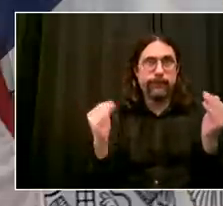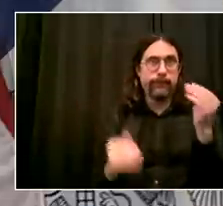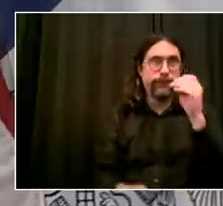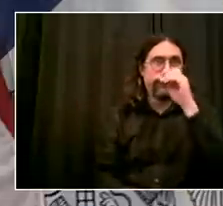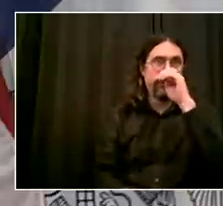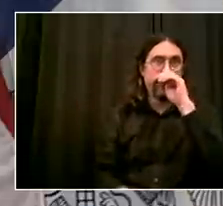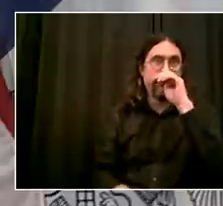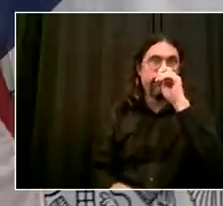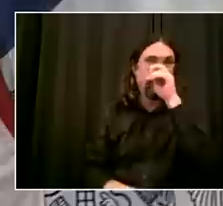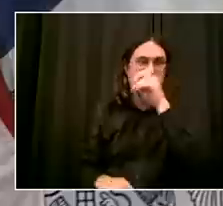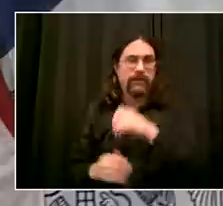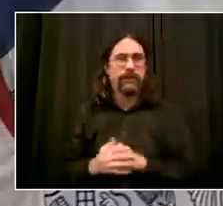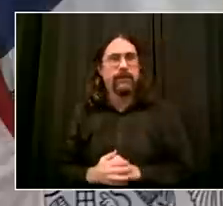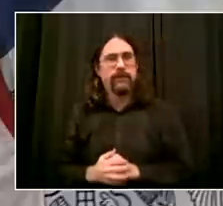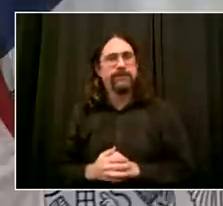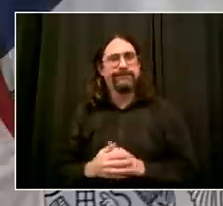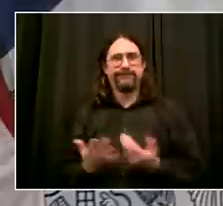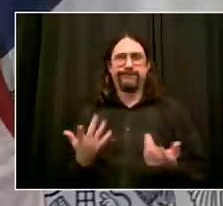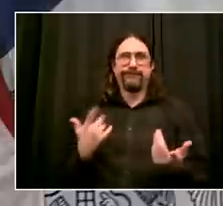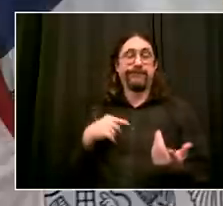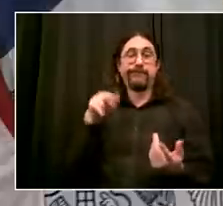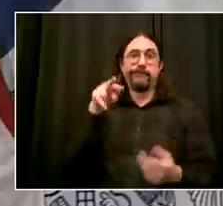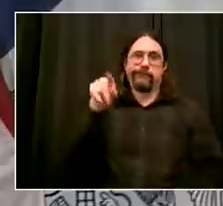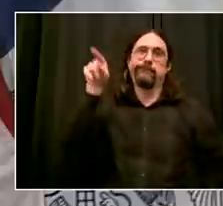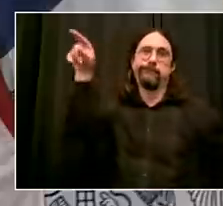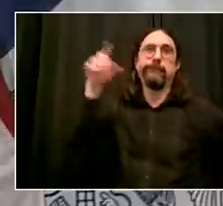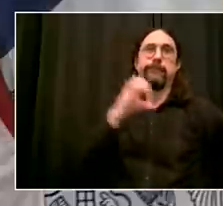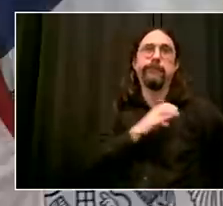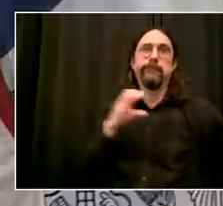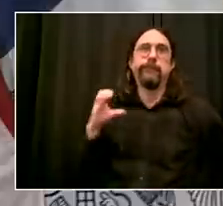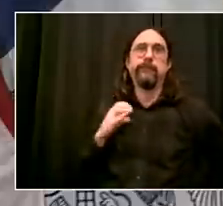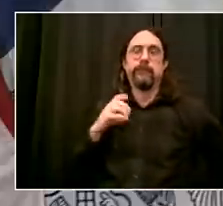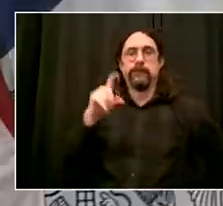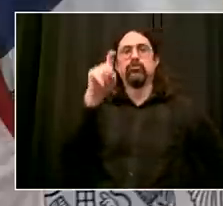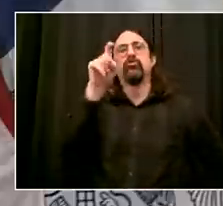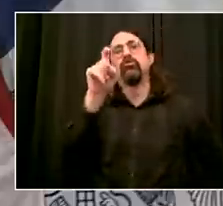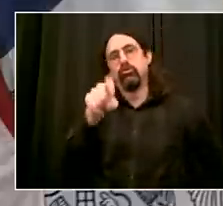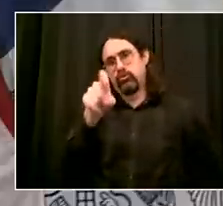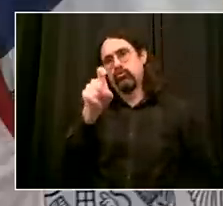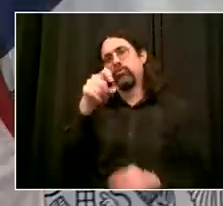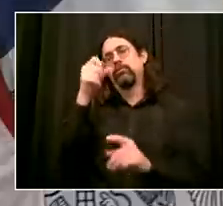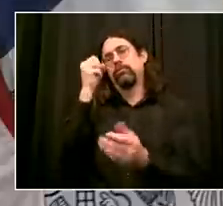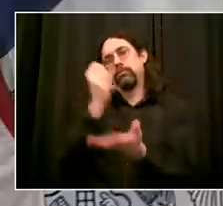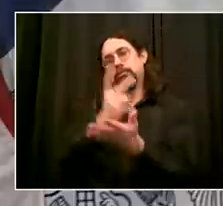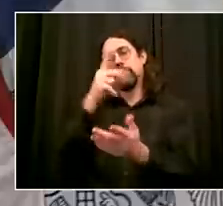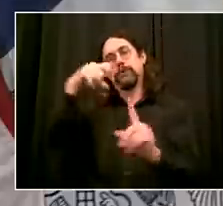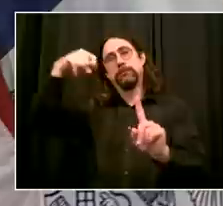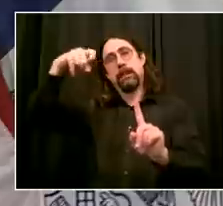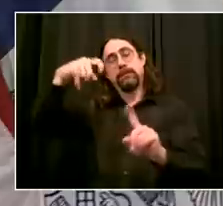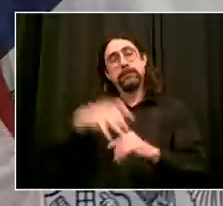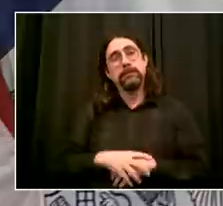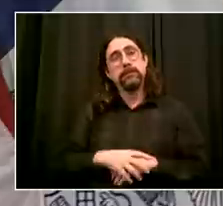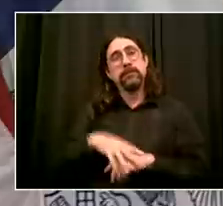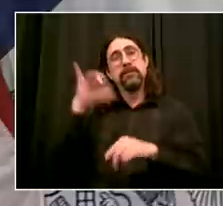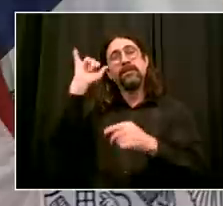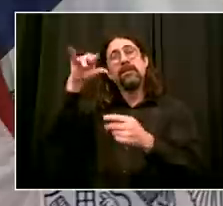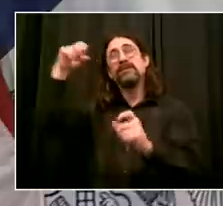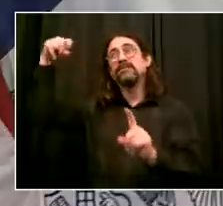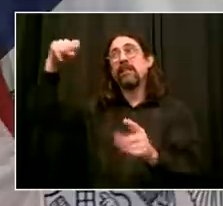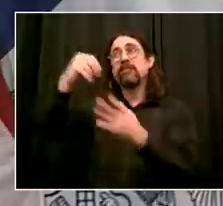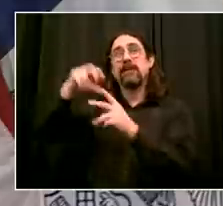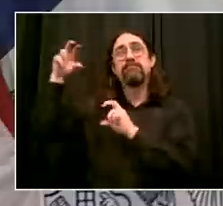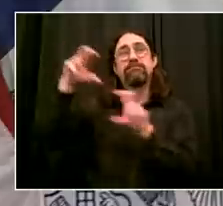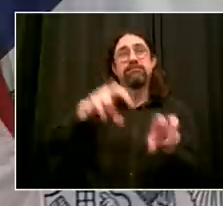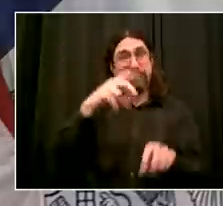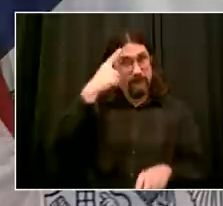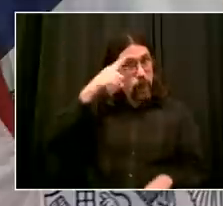feet, to help the whole country recover humanly and economically, is the right thing to do. New York City is one of the leaders of the national economy. Helping us back on the feet,